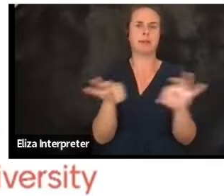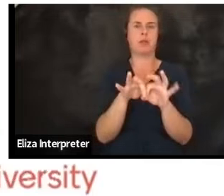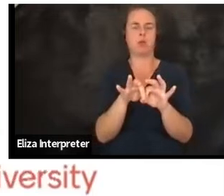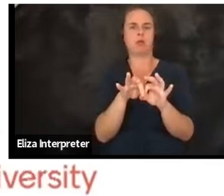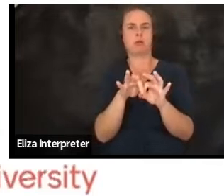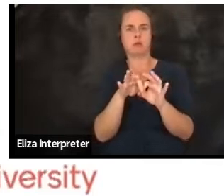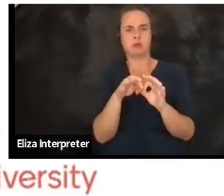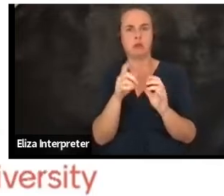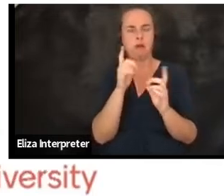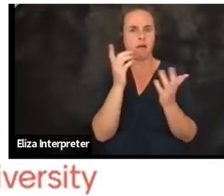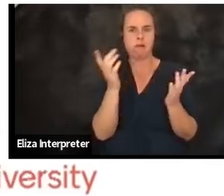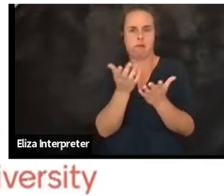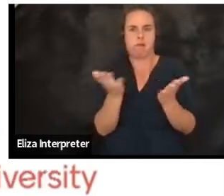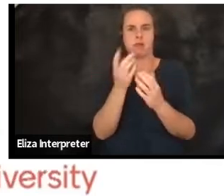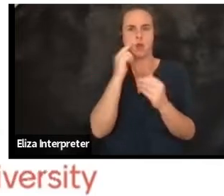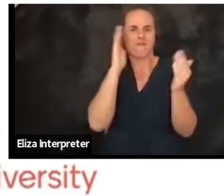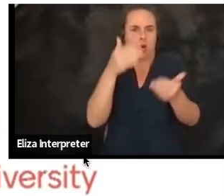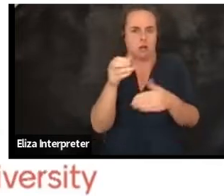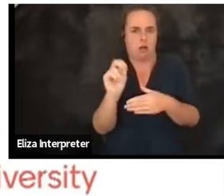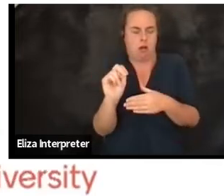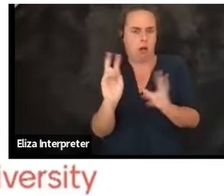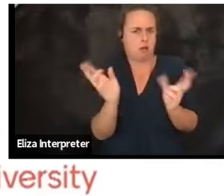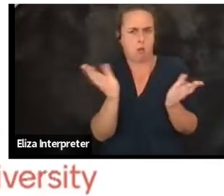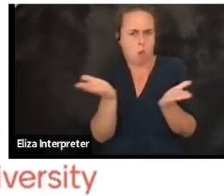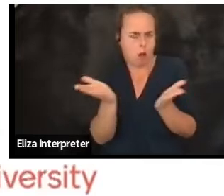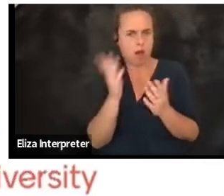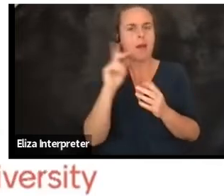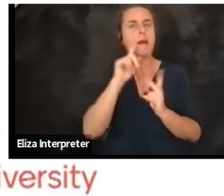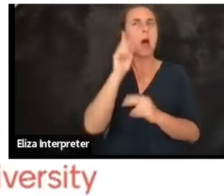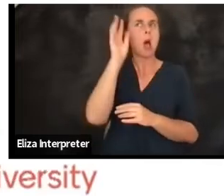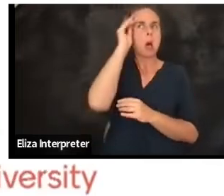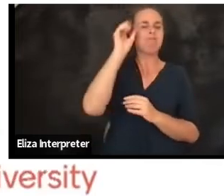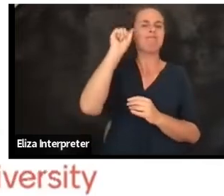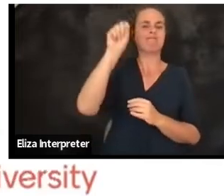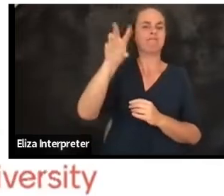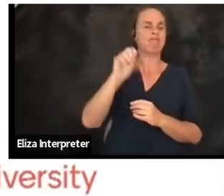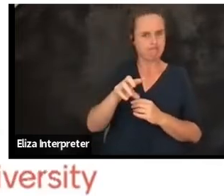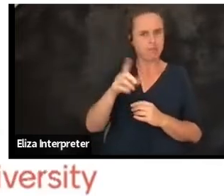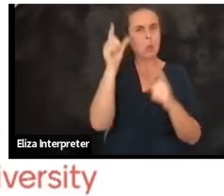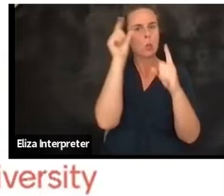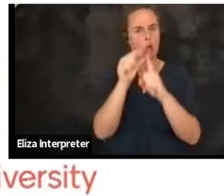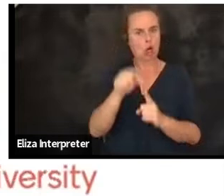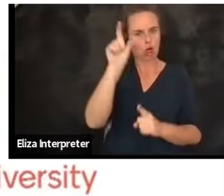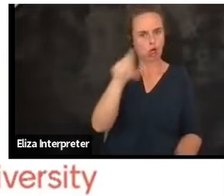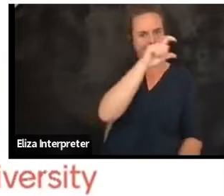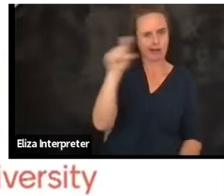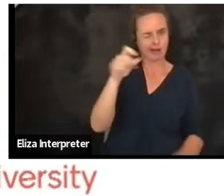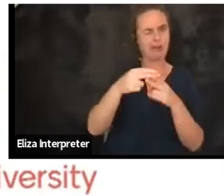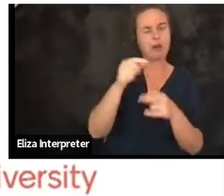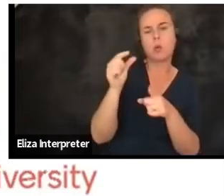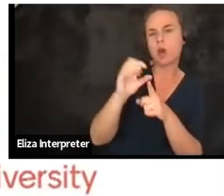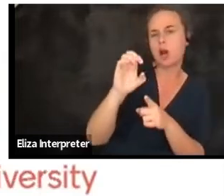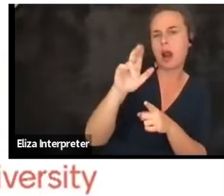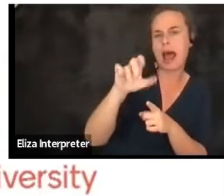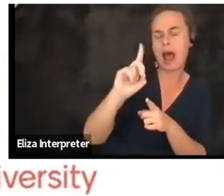forward to. And really one of the things that they repeatedly said was collaboration. So this is a word cloud from that. And the words that